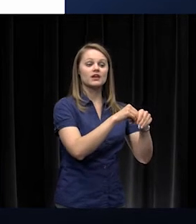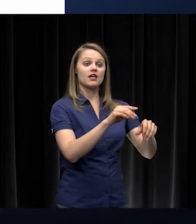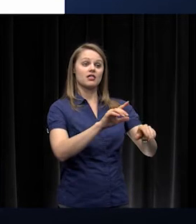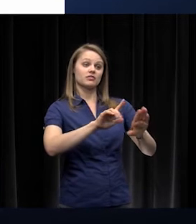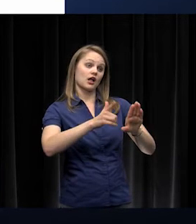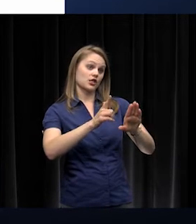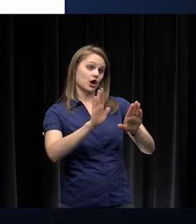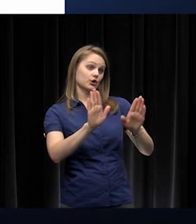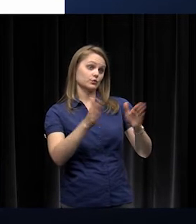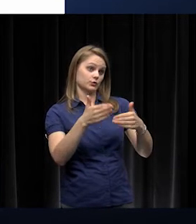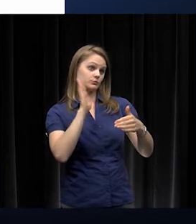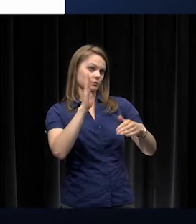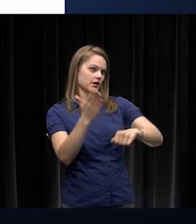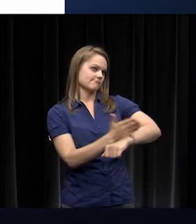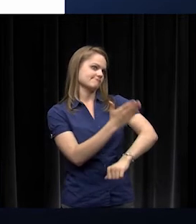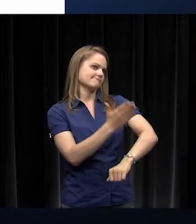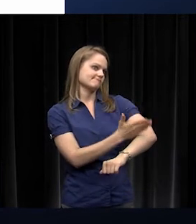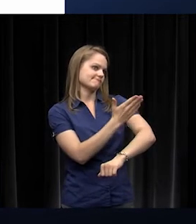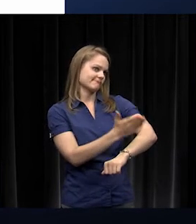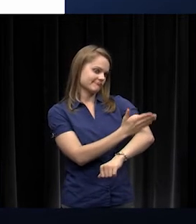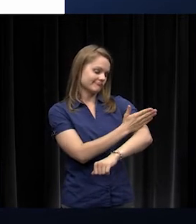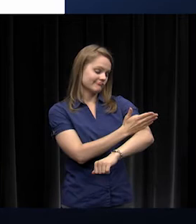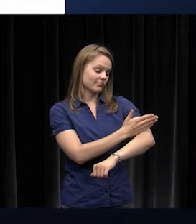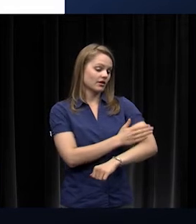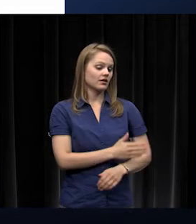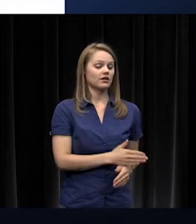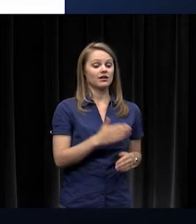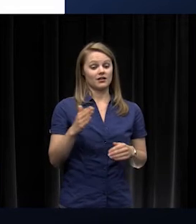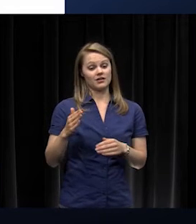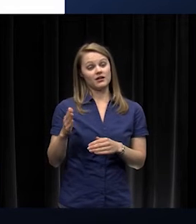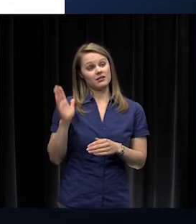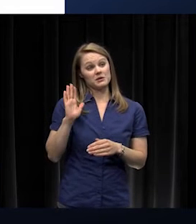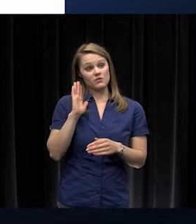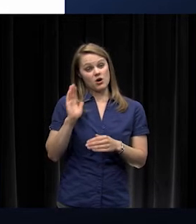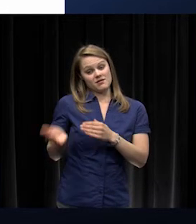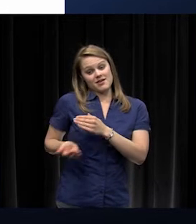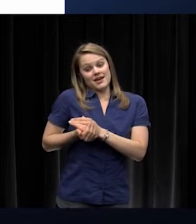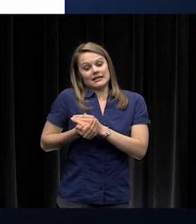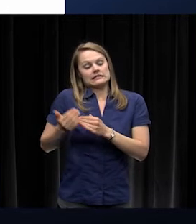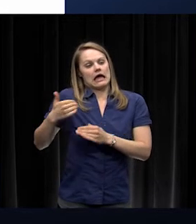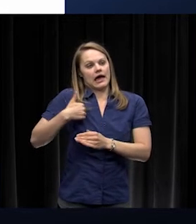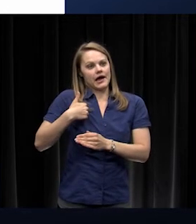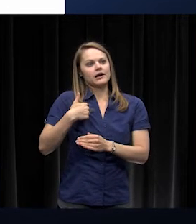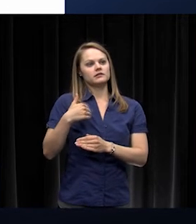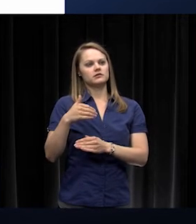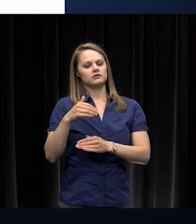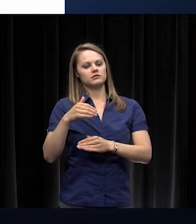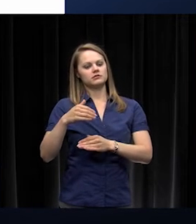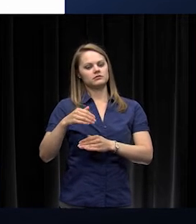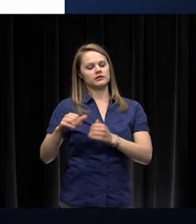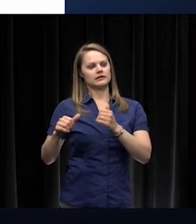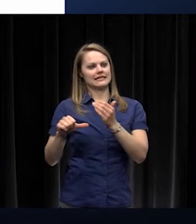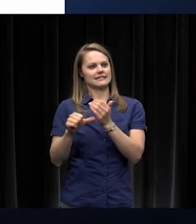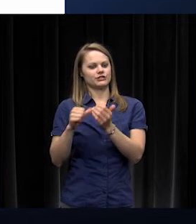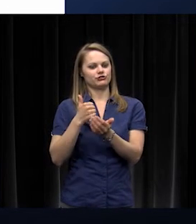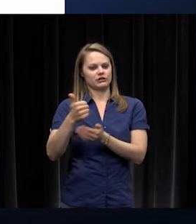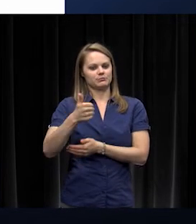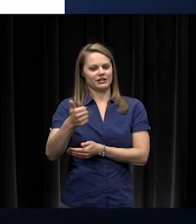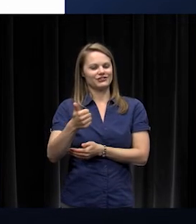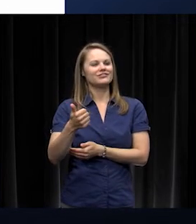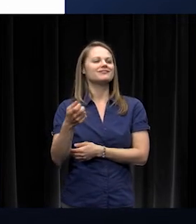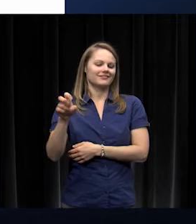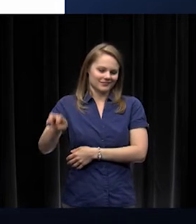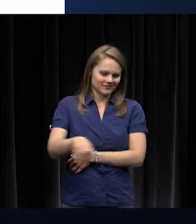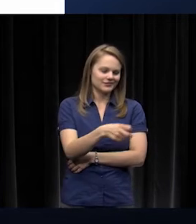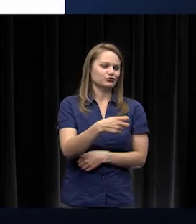there. Assisted transportation that was in the annex will then move into the gym, and then along with